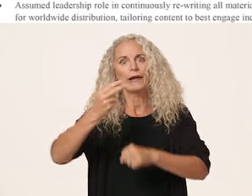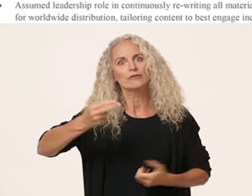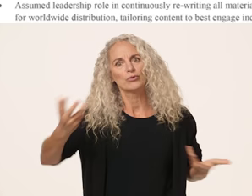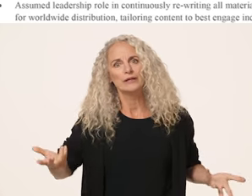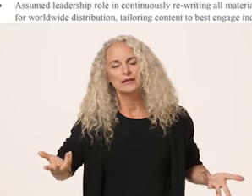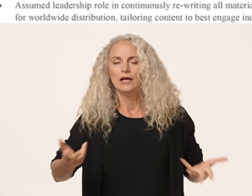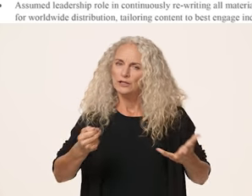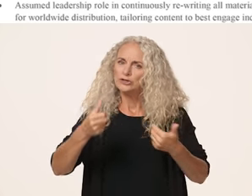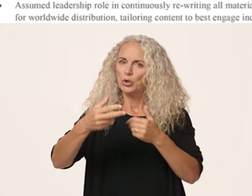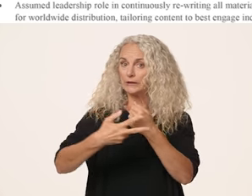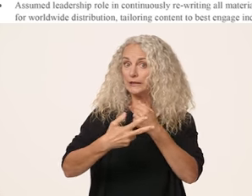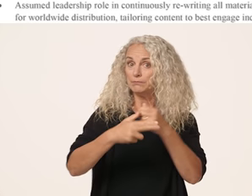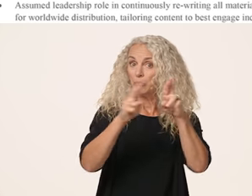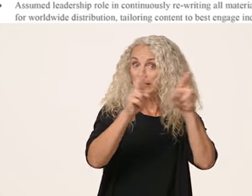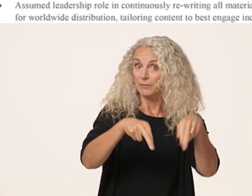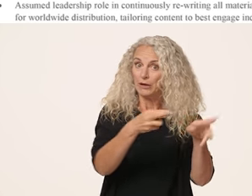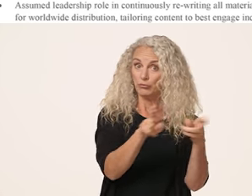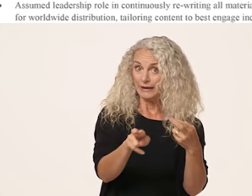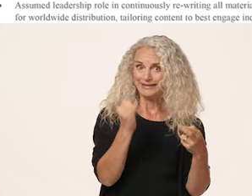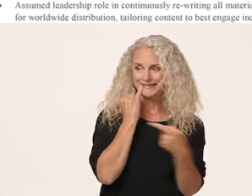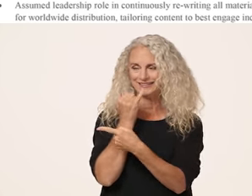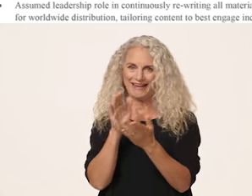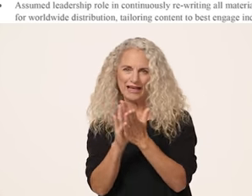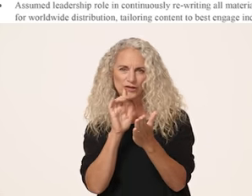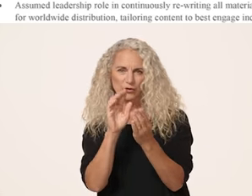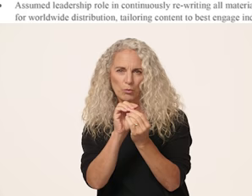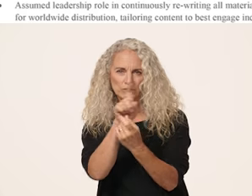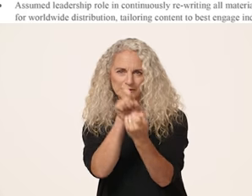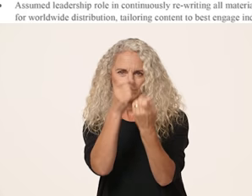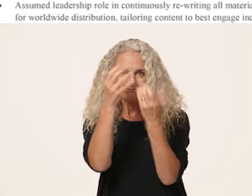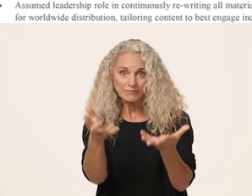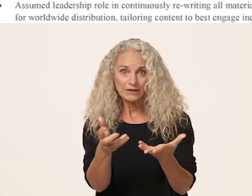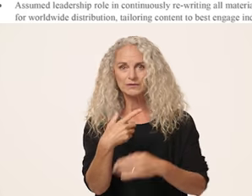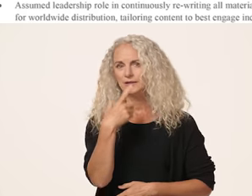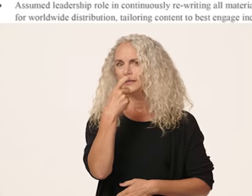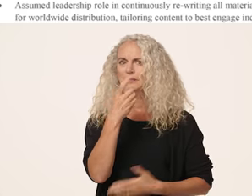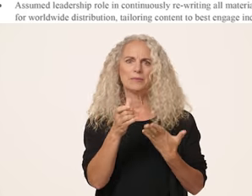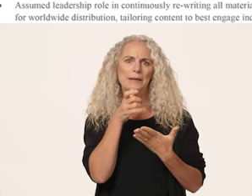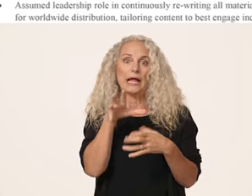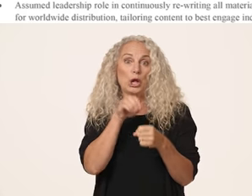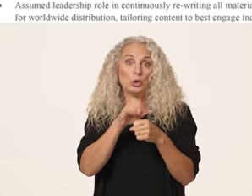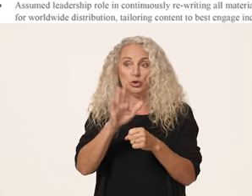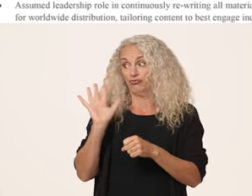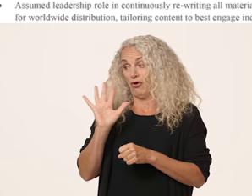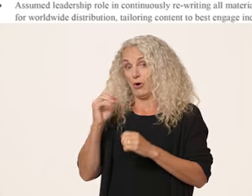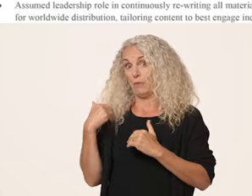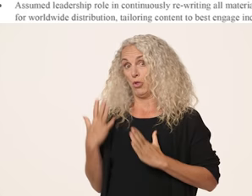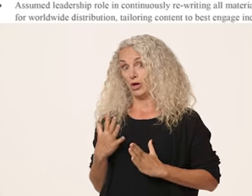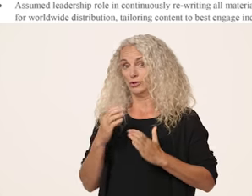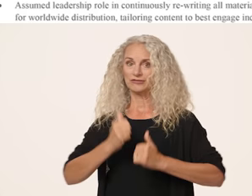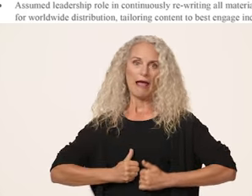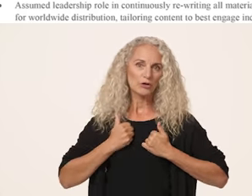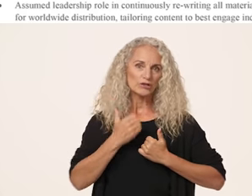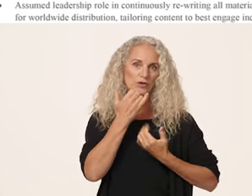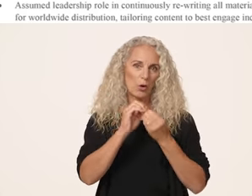your work history, so keep a resume handy in case you're asked for specifics. And since you may not have included your former employer's